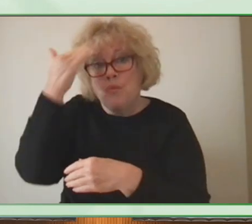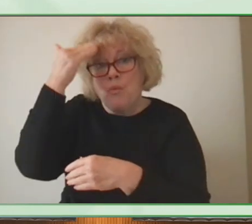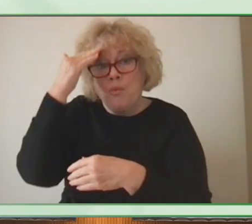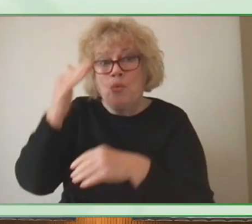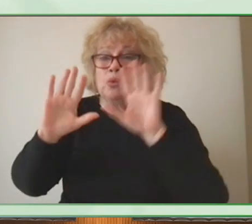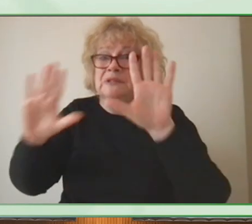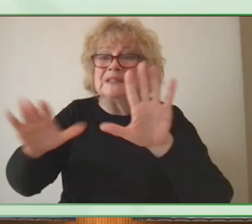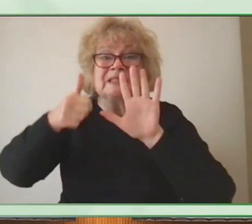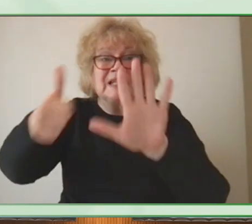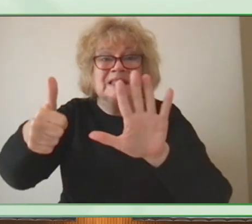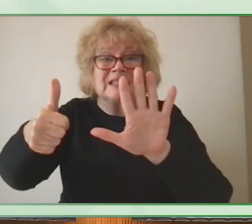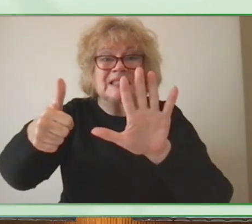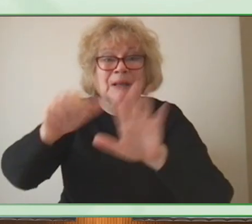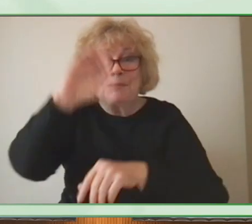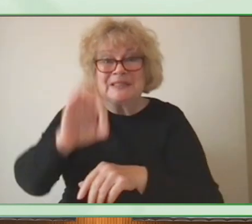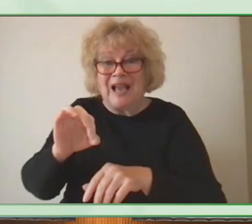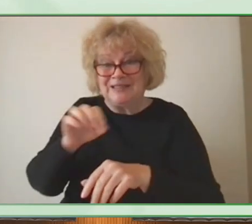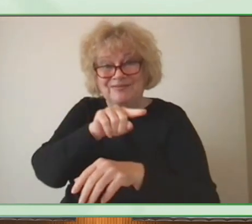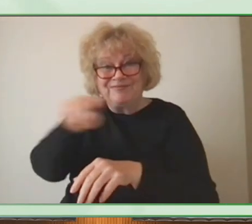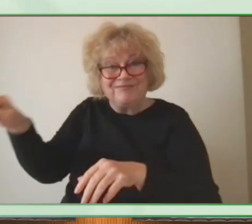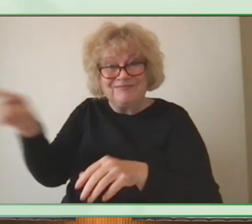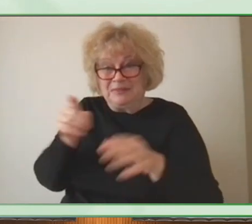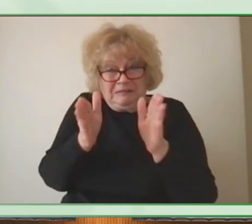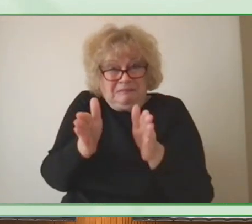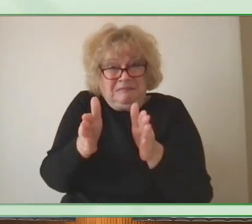have war-driven economic